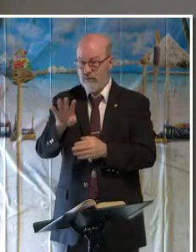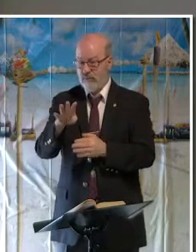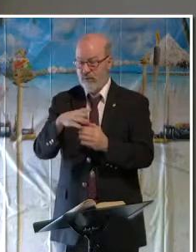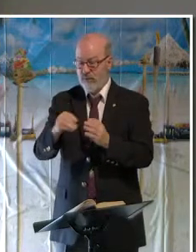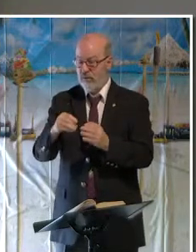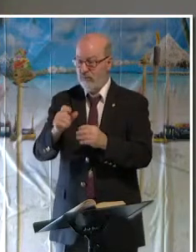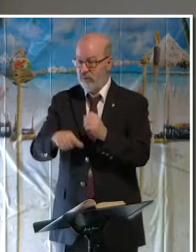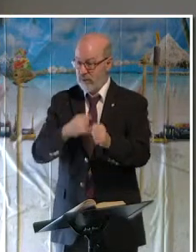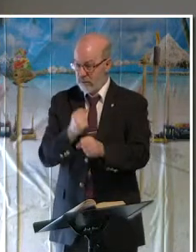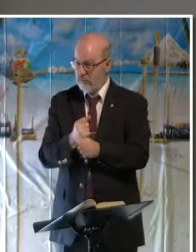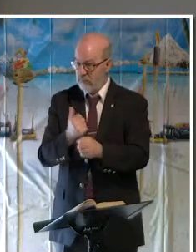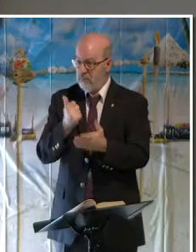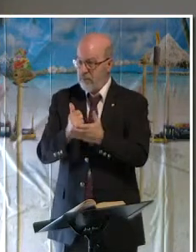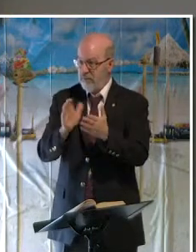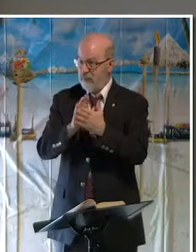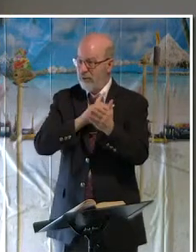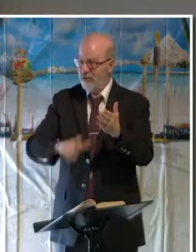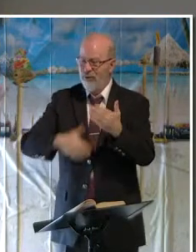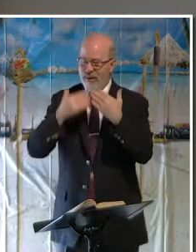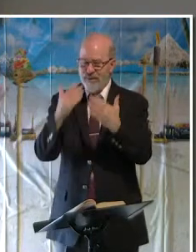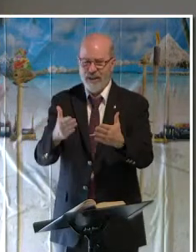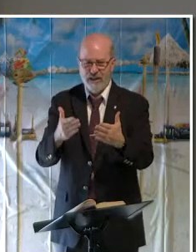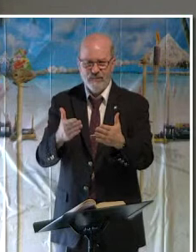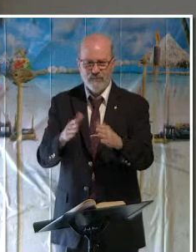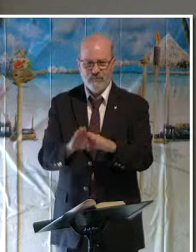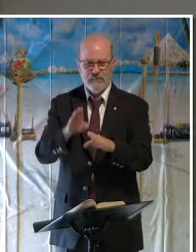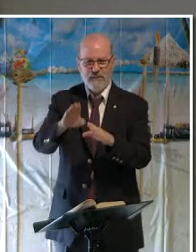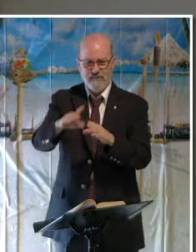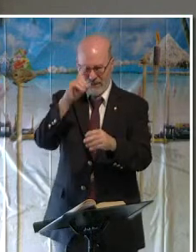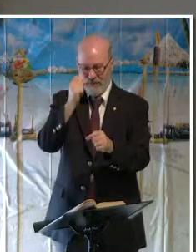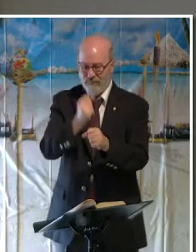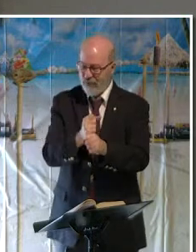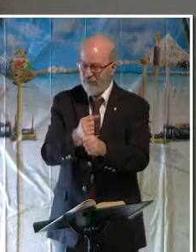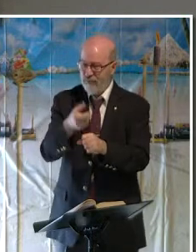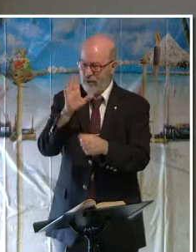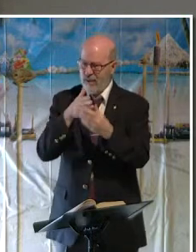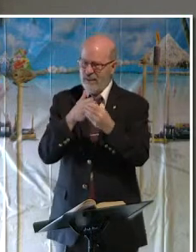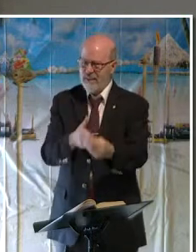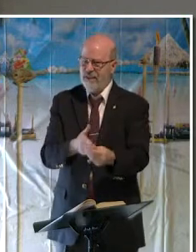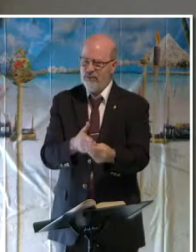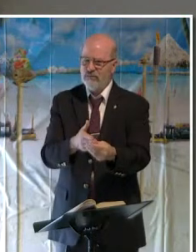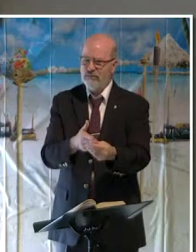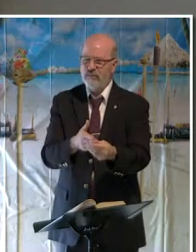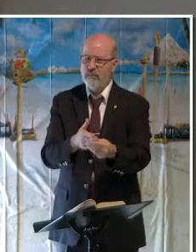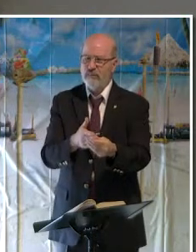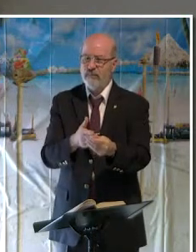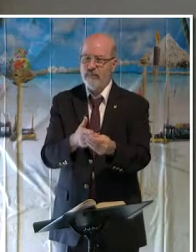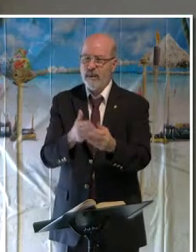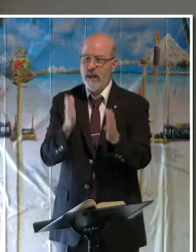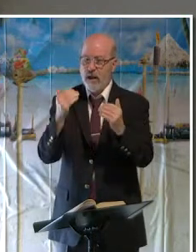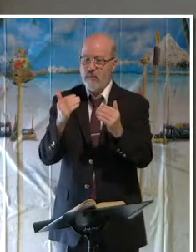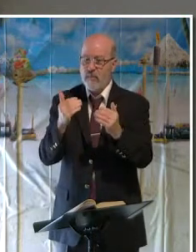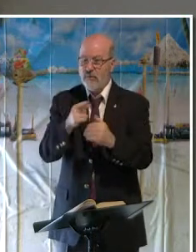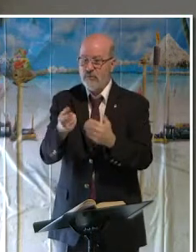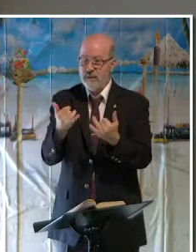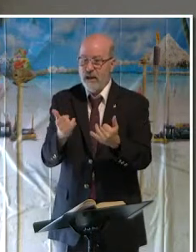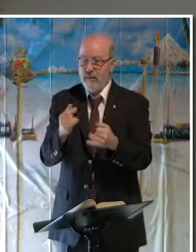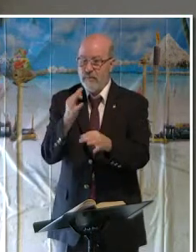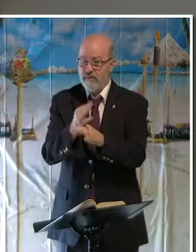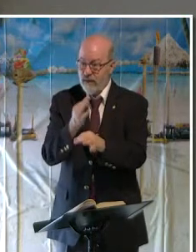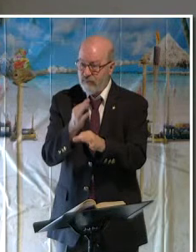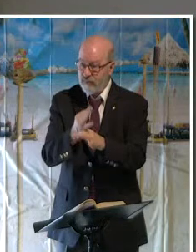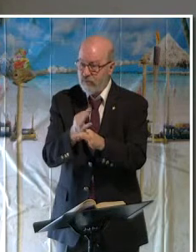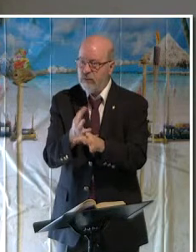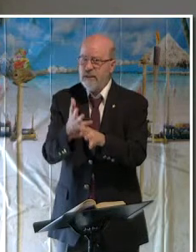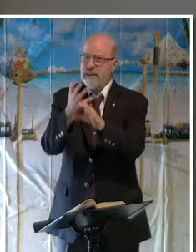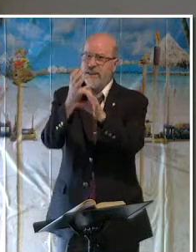$13,624 for the year. Amen. So praise the Lord. Thank you for taking that step of faith, for letting God lead you and guide you. And I hope that you will now be faithful